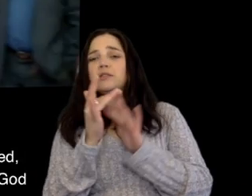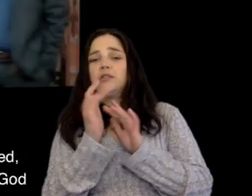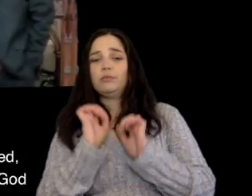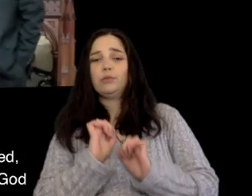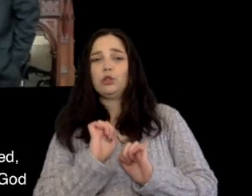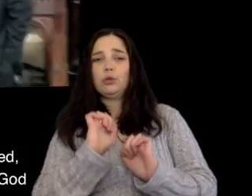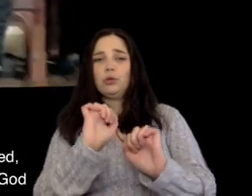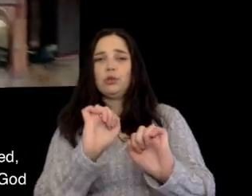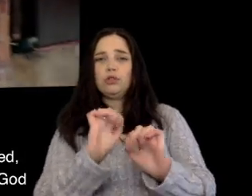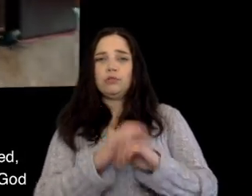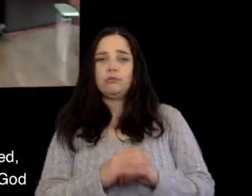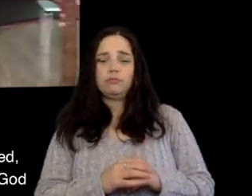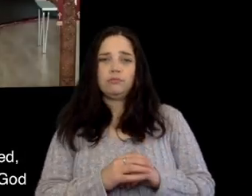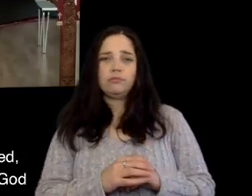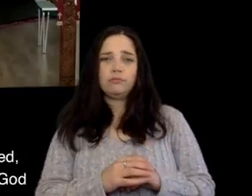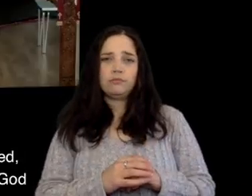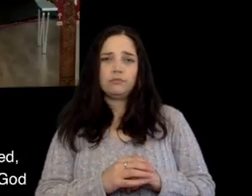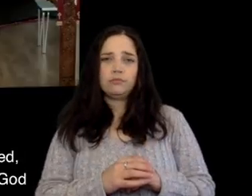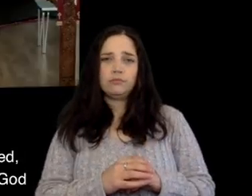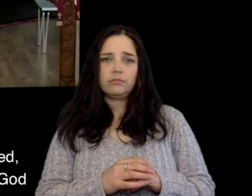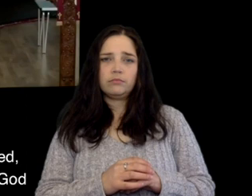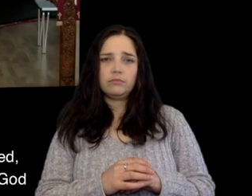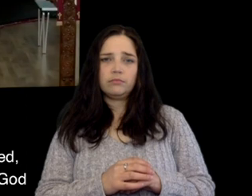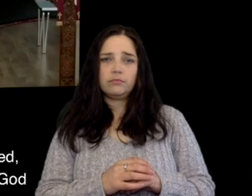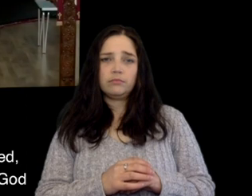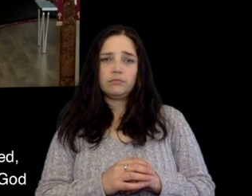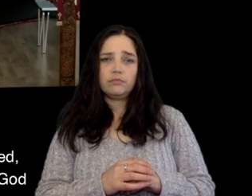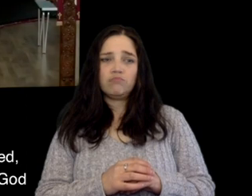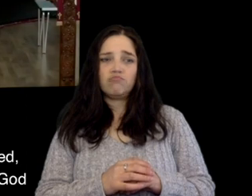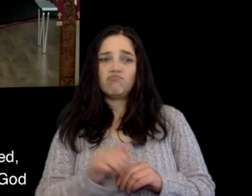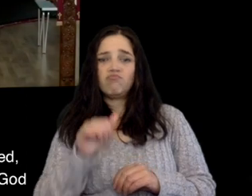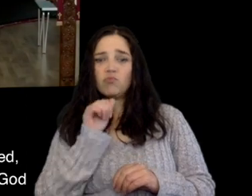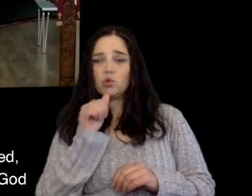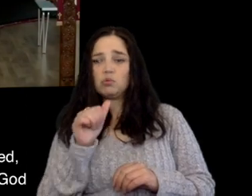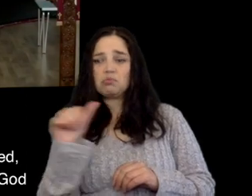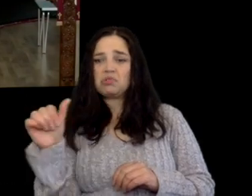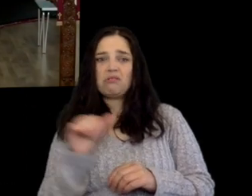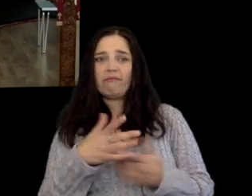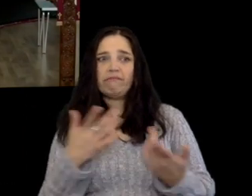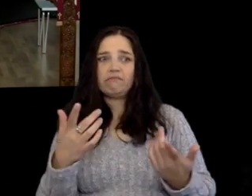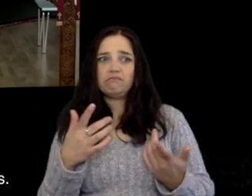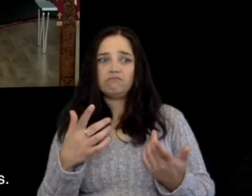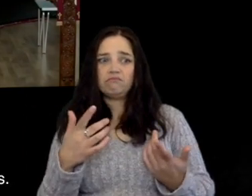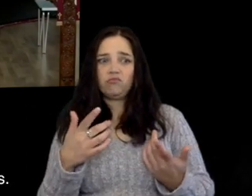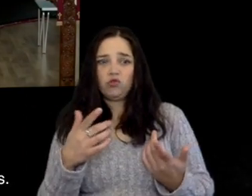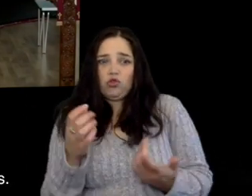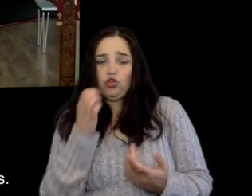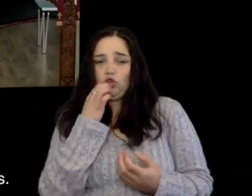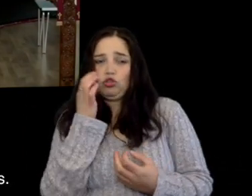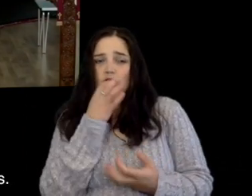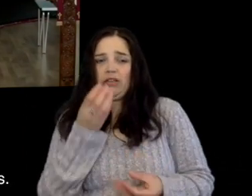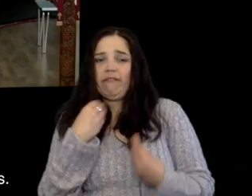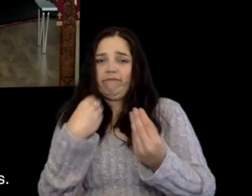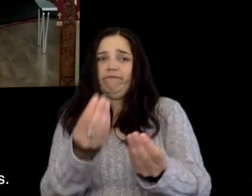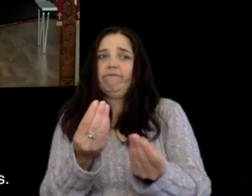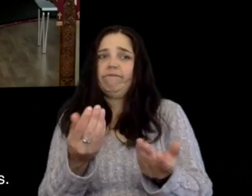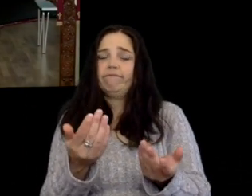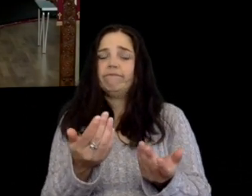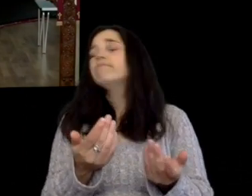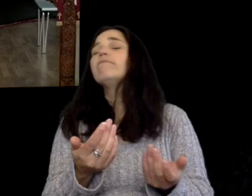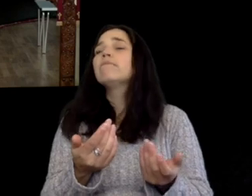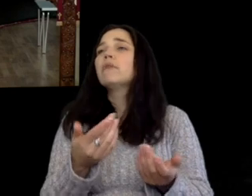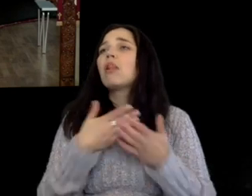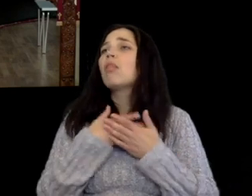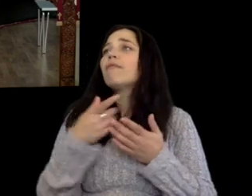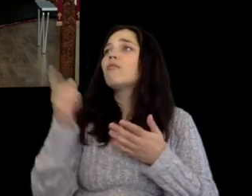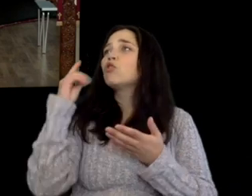yours. May the unwarranted, undeserved love of God flow into